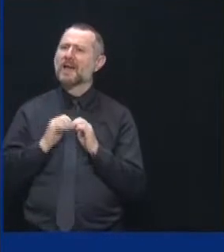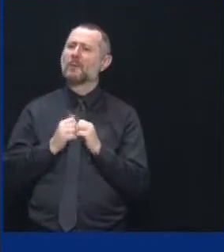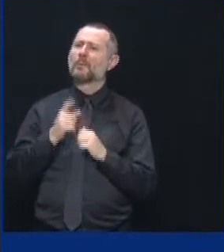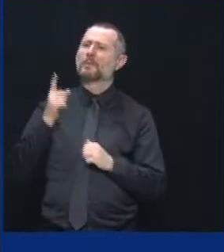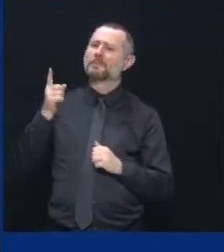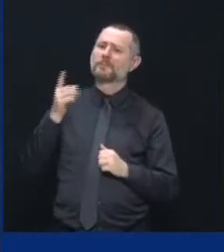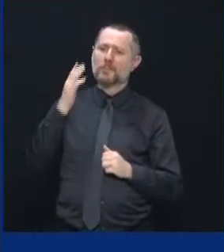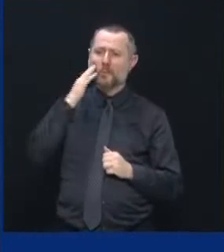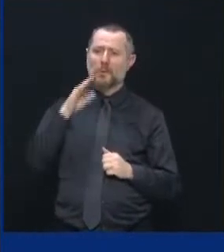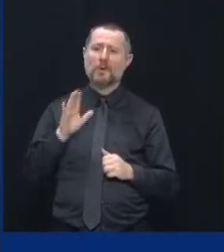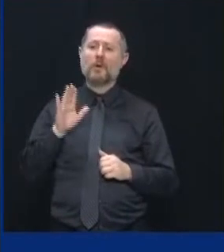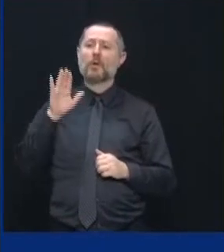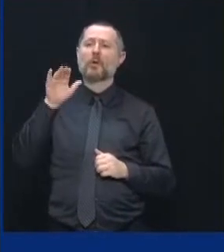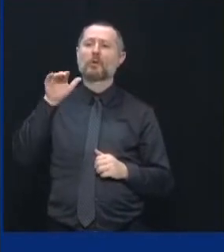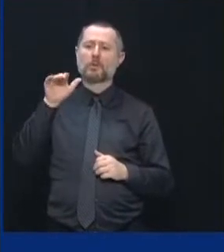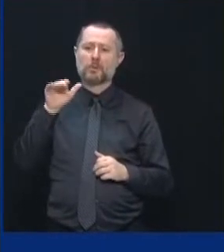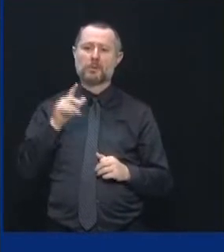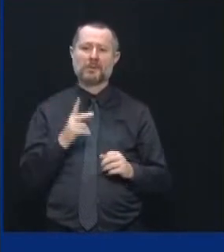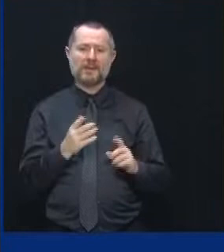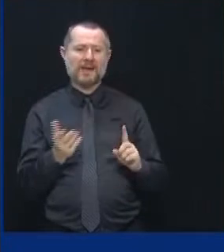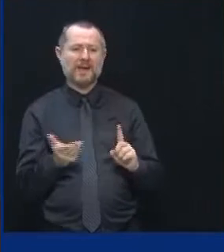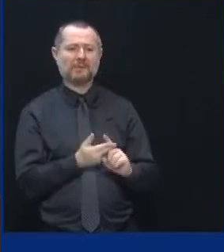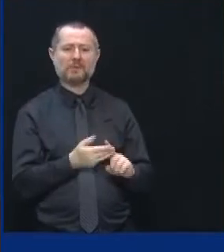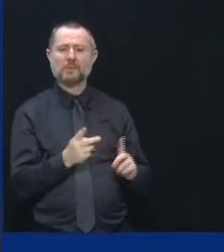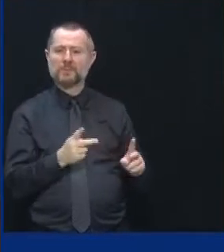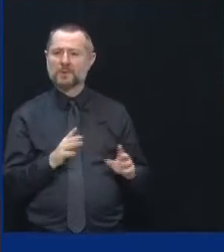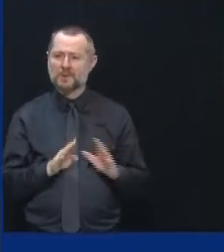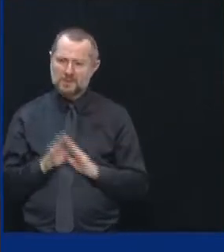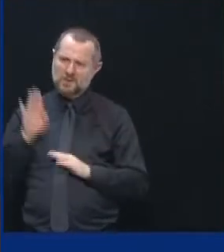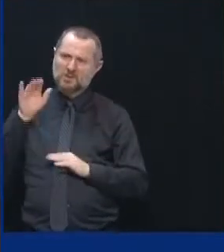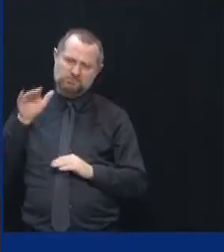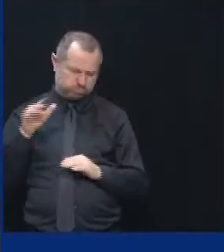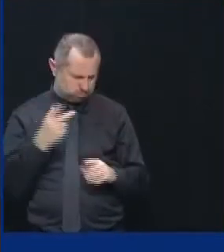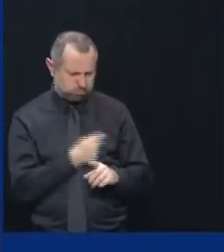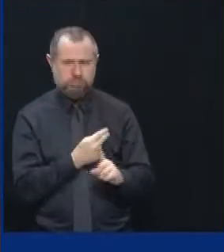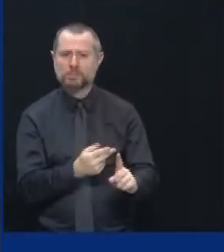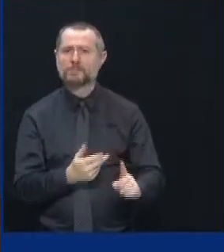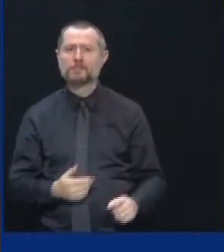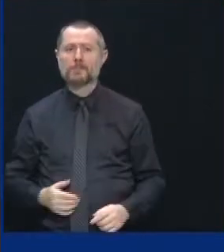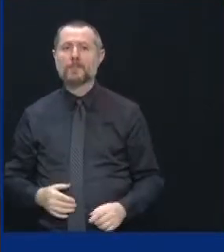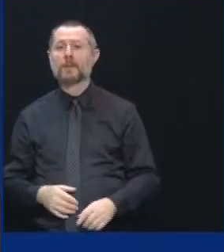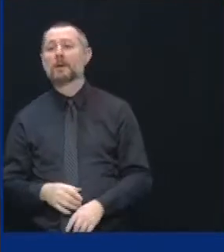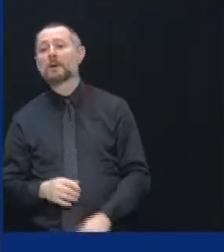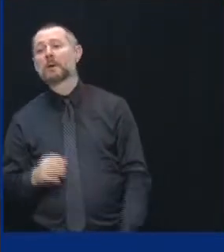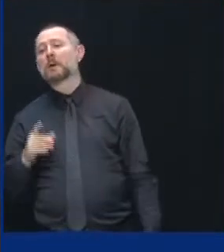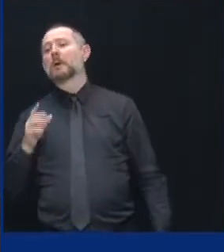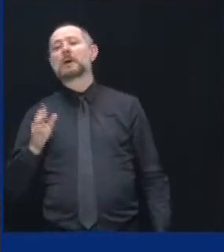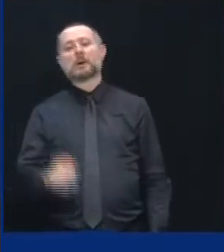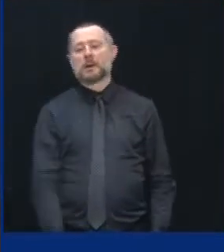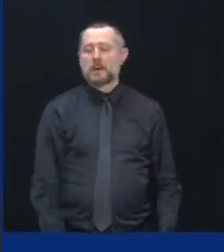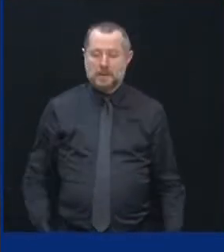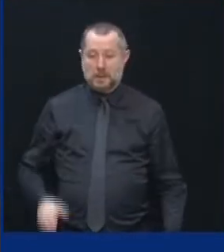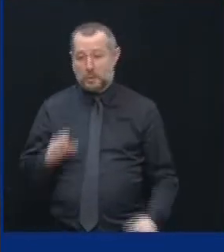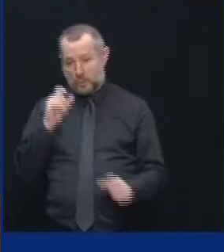get people to take the vaccine? You know, Miles, I don't think that I look. It's what I said is you have two